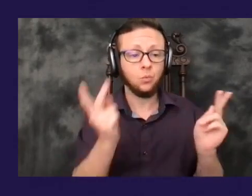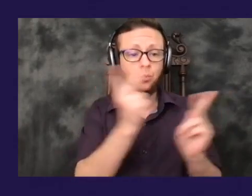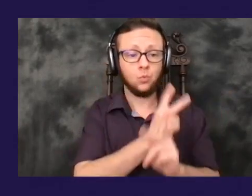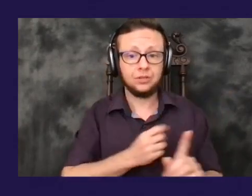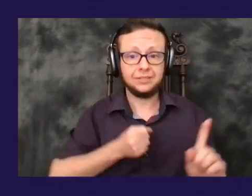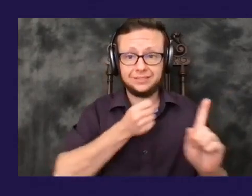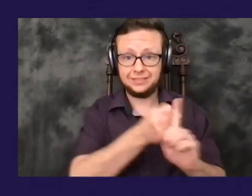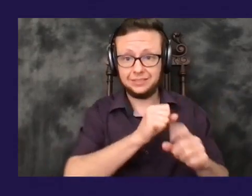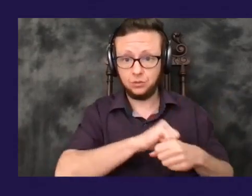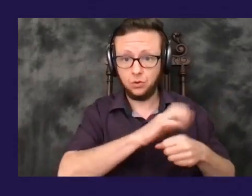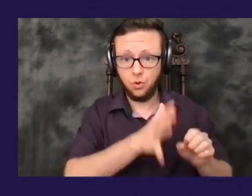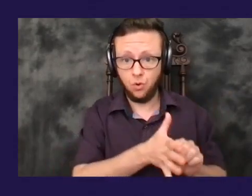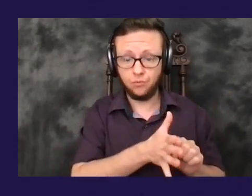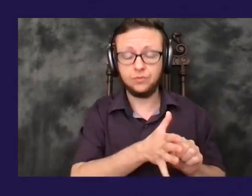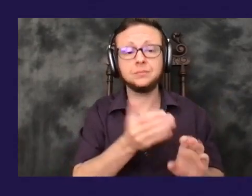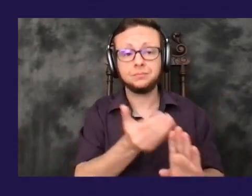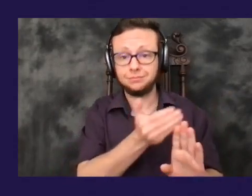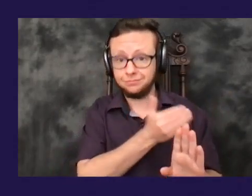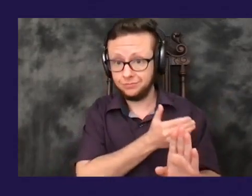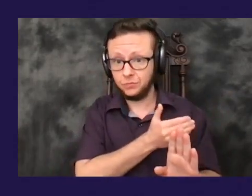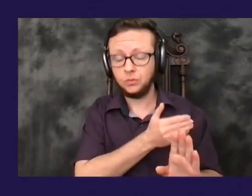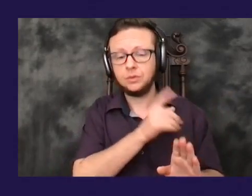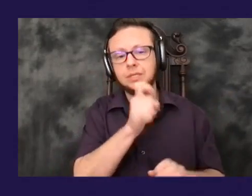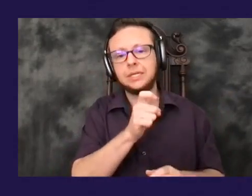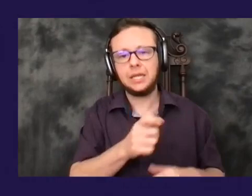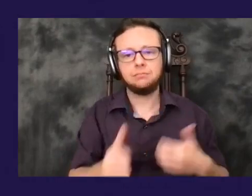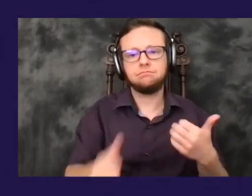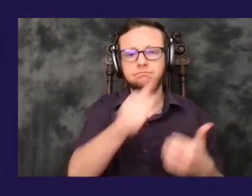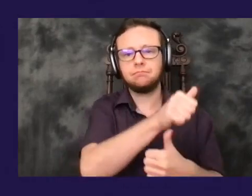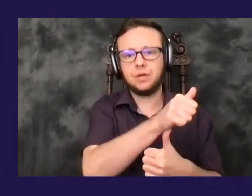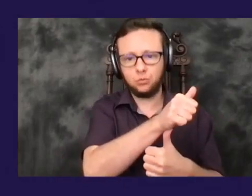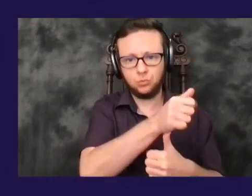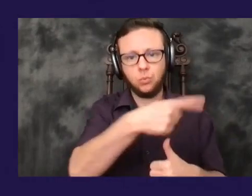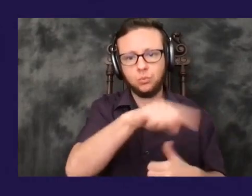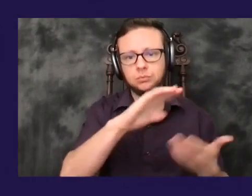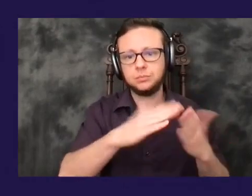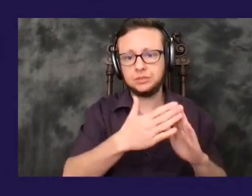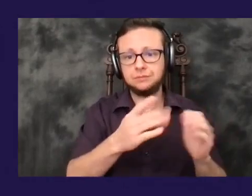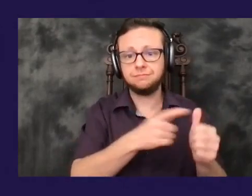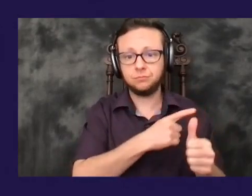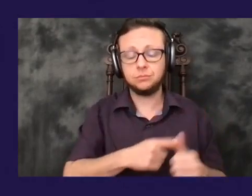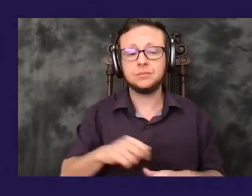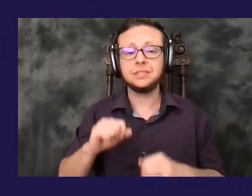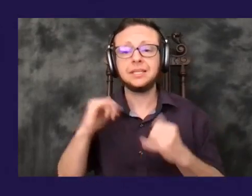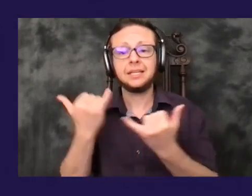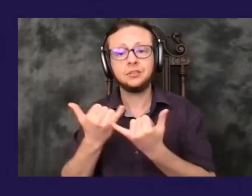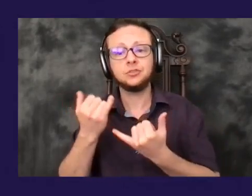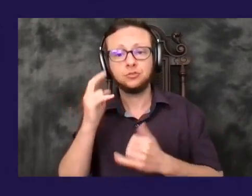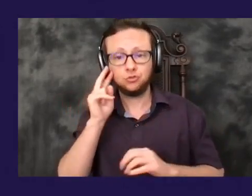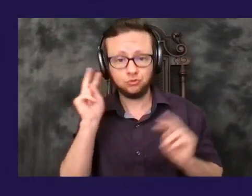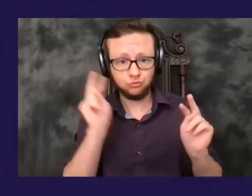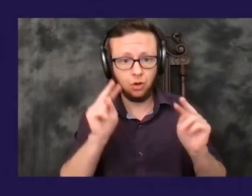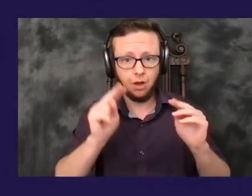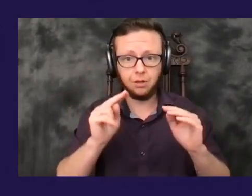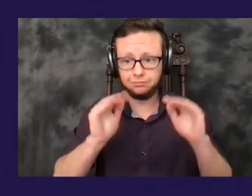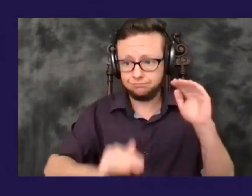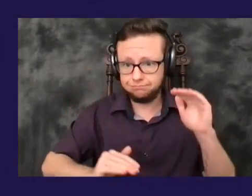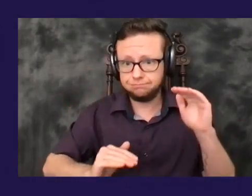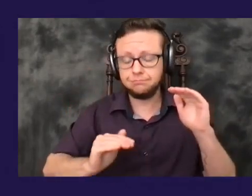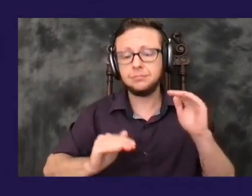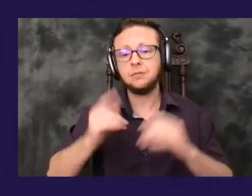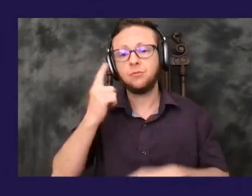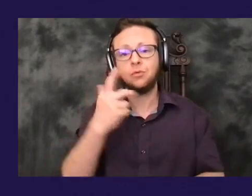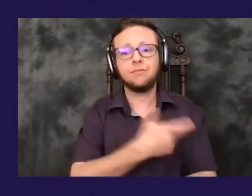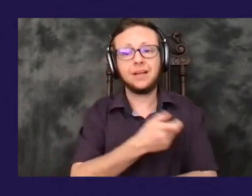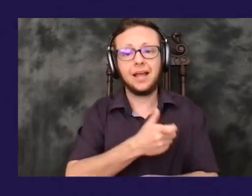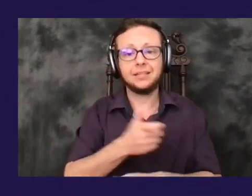COVID-19 earlier in the pandemic needed to be prioritized. The agency saw disparities in vaccine rates